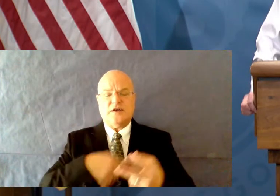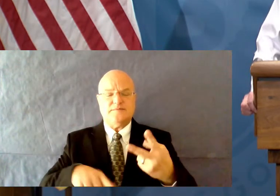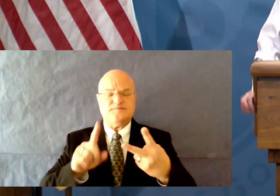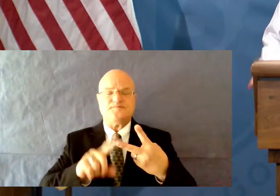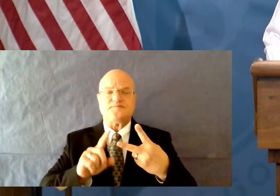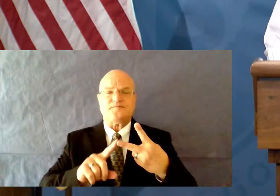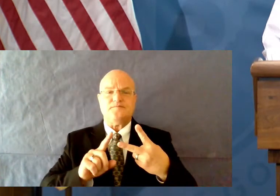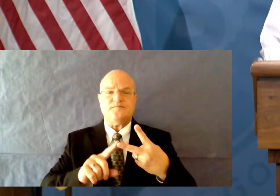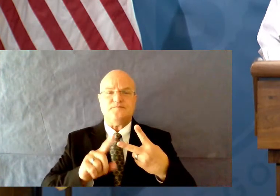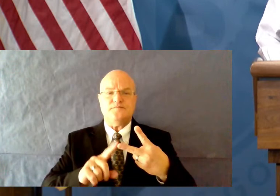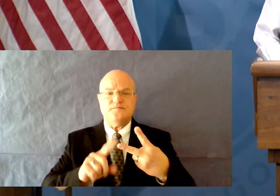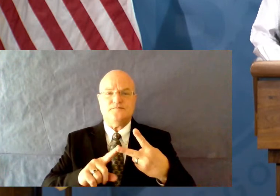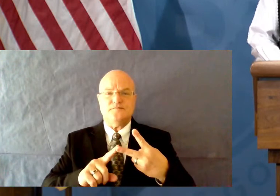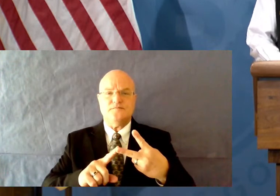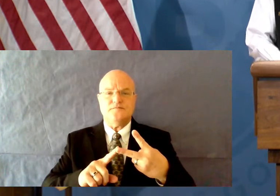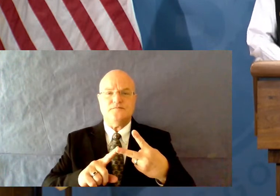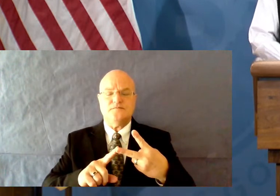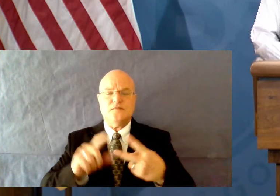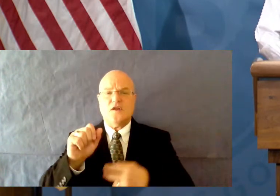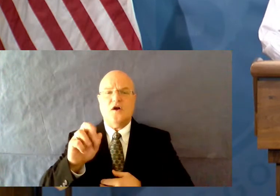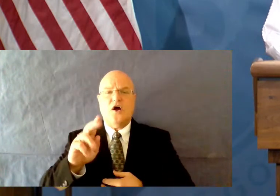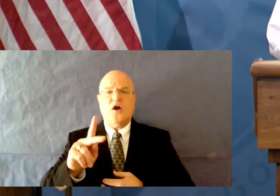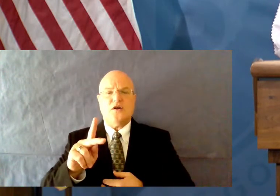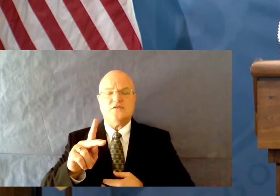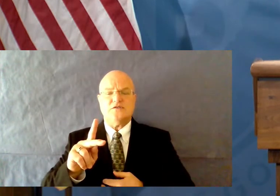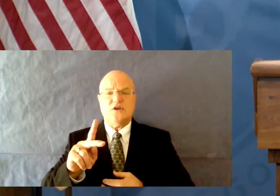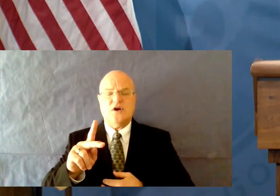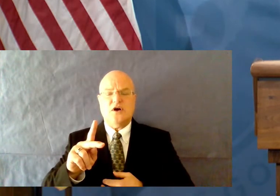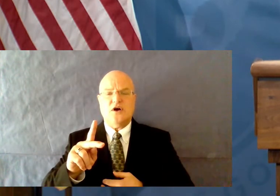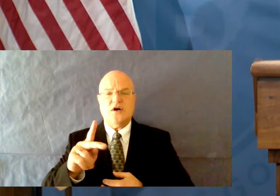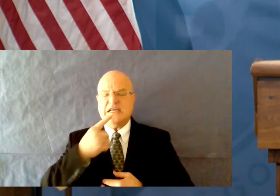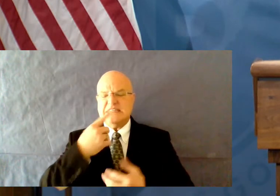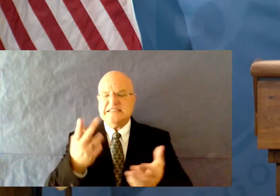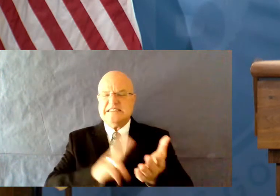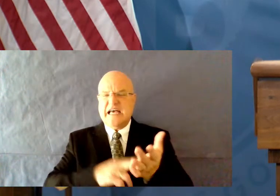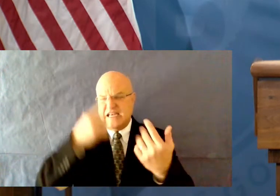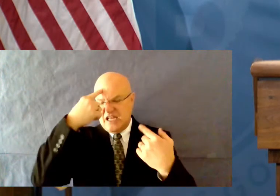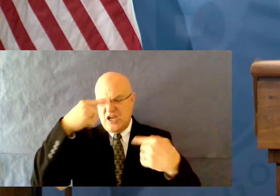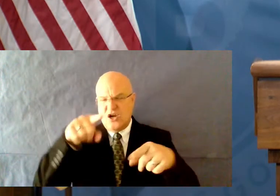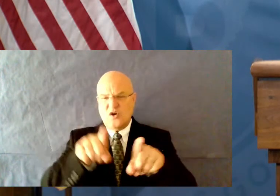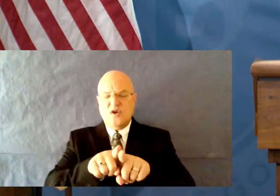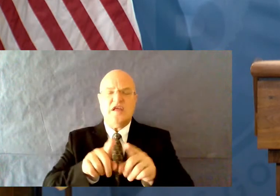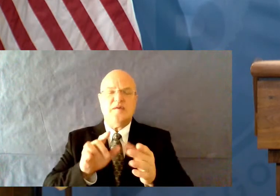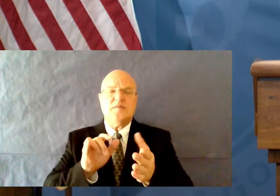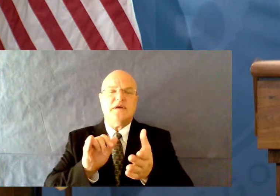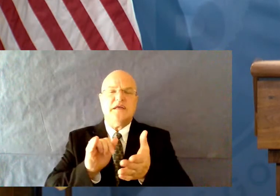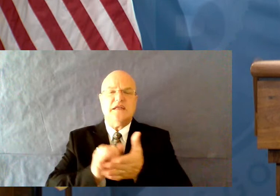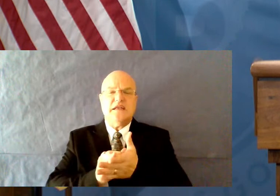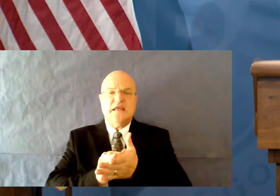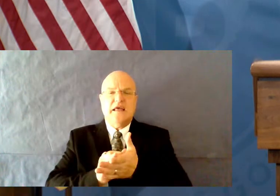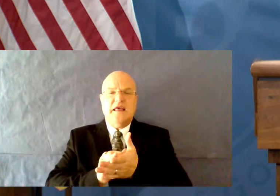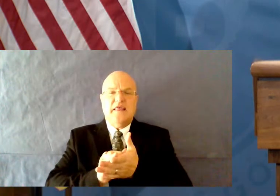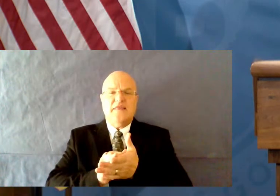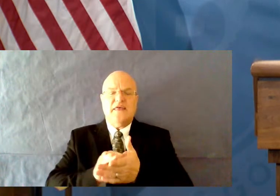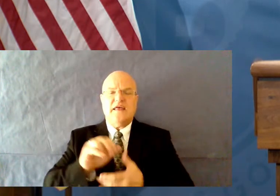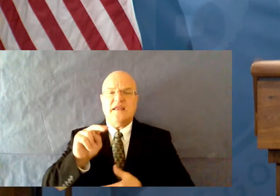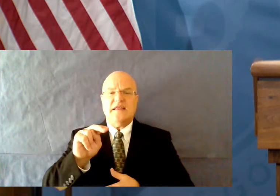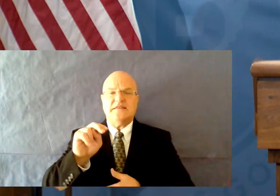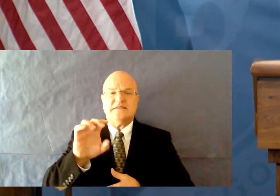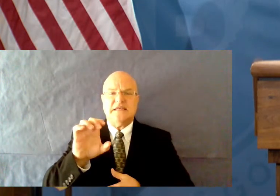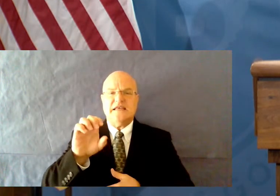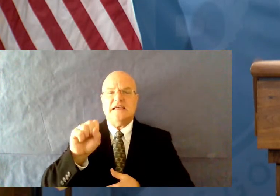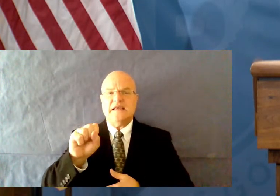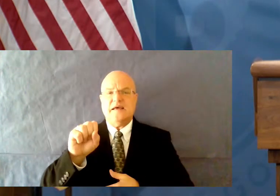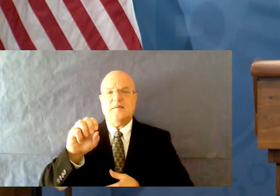question, Arkansas DHS officials signed an agreement that then CMS Director Seema